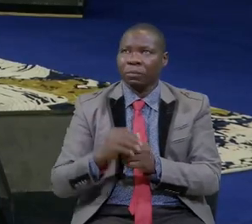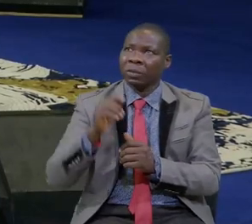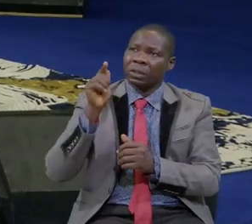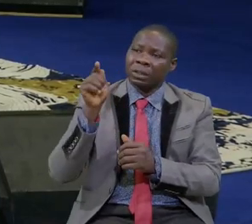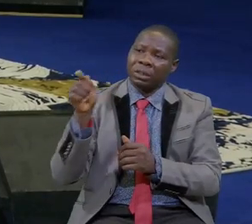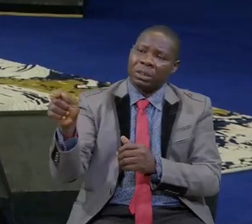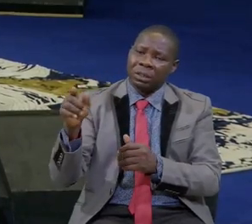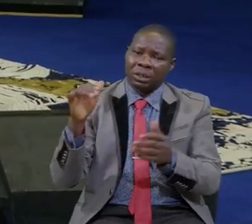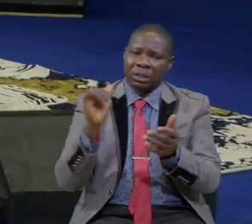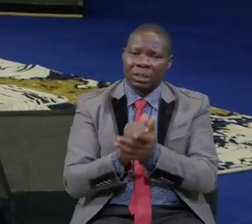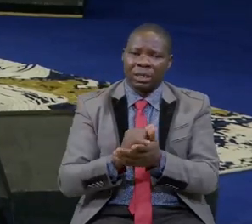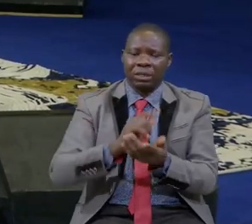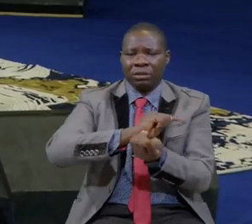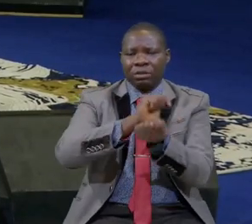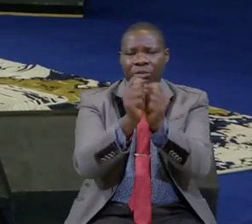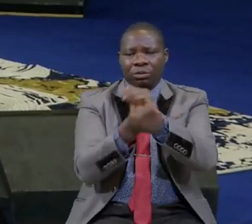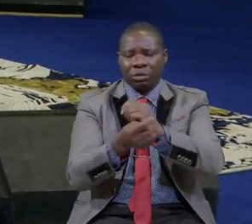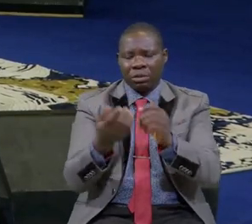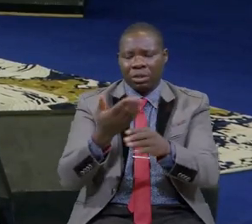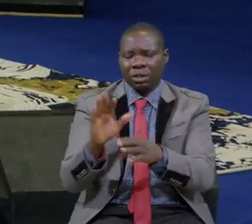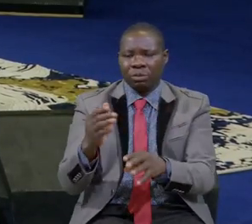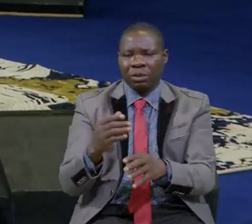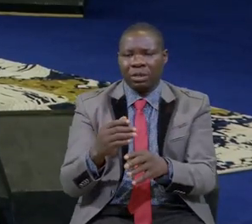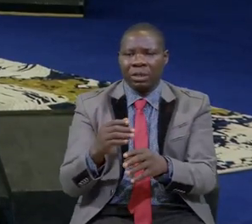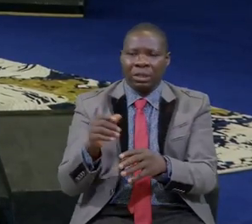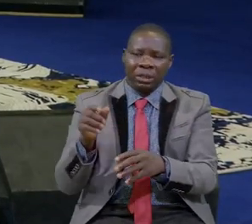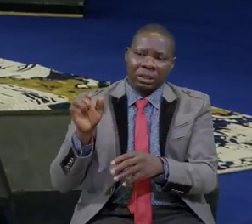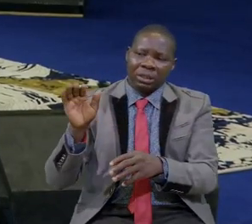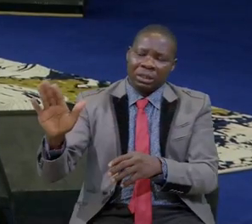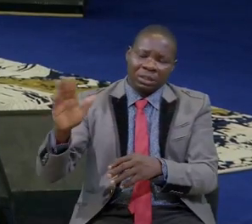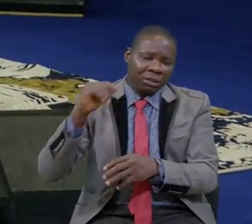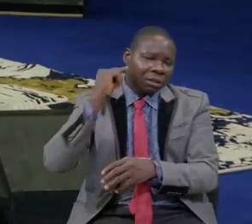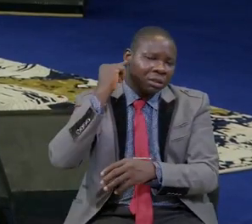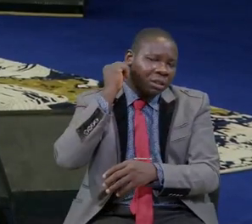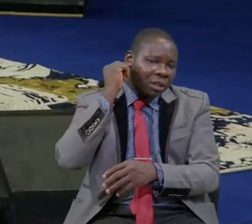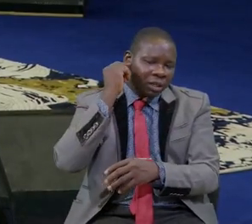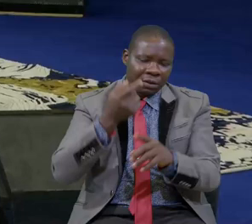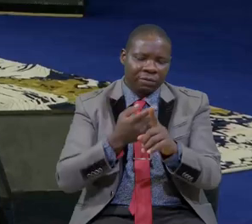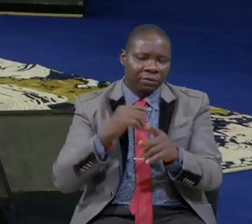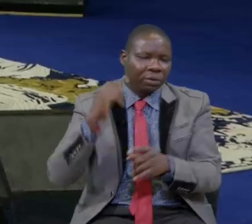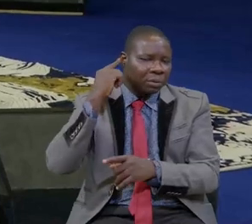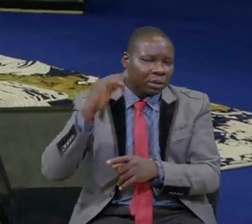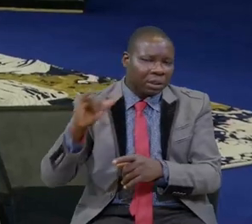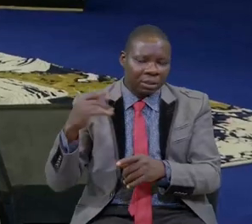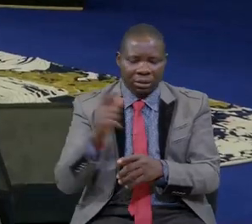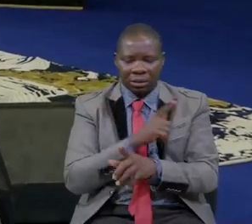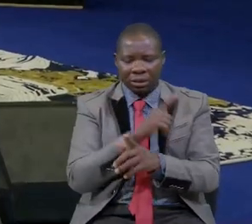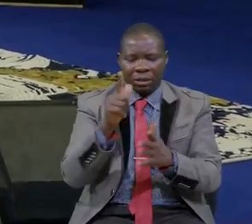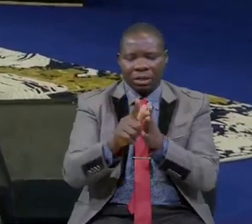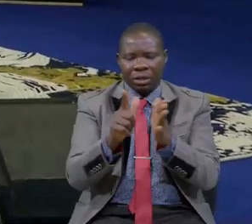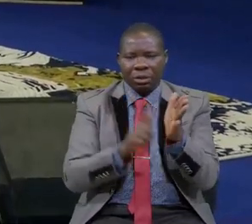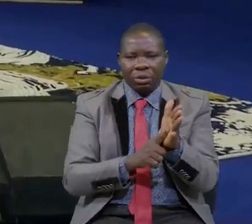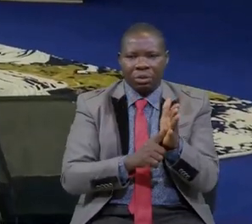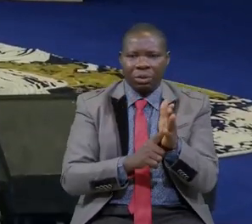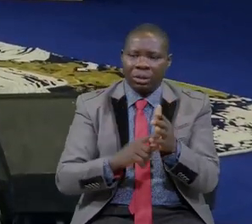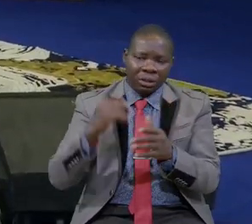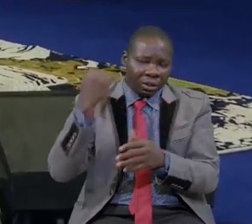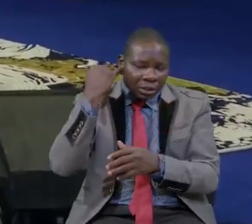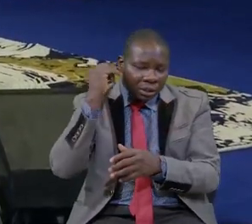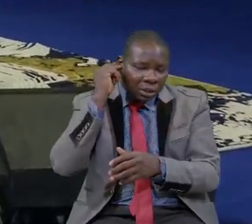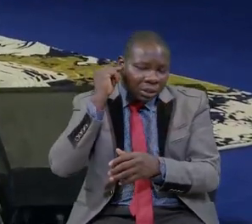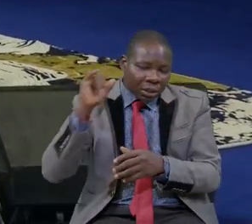that turneth away his ear from hearing the law, hearing the instruction, hearing